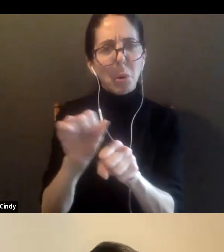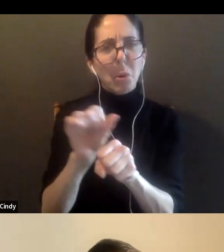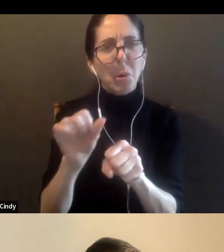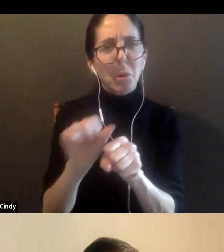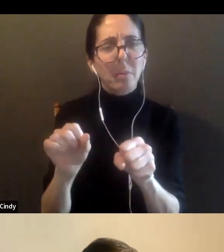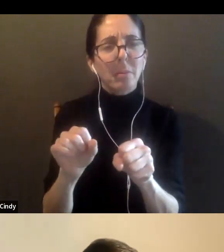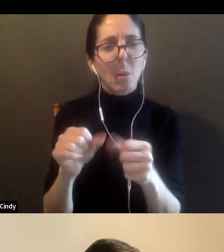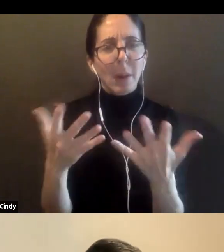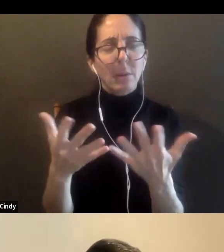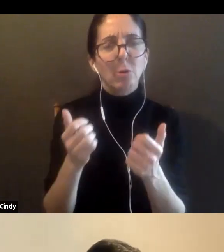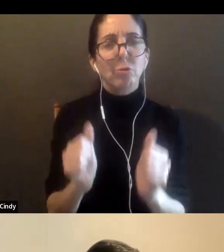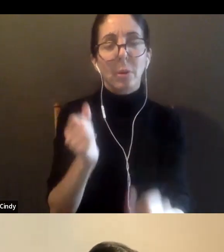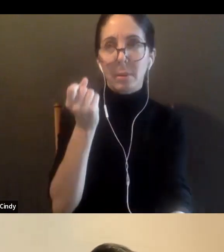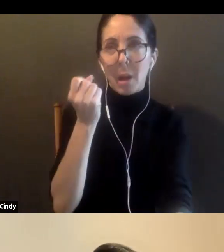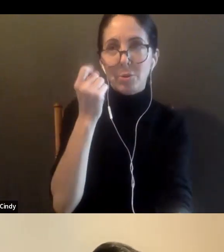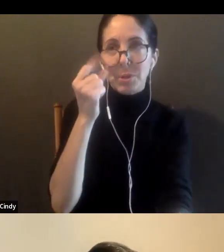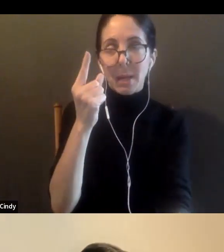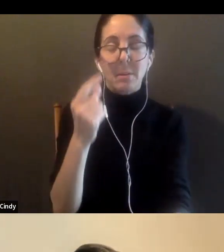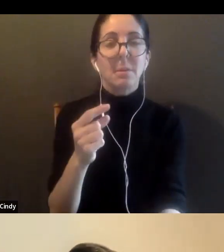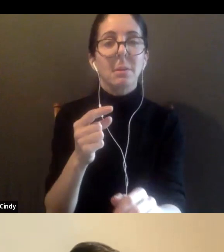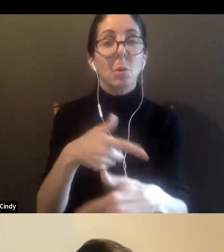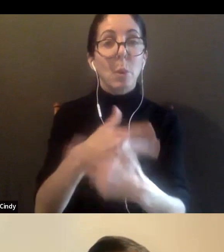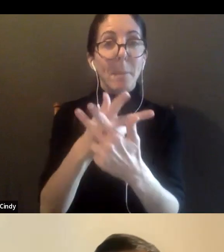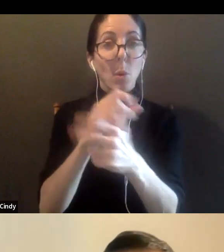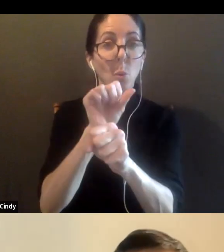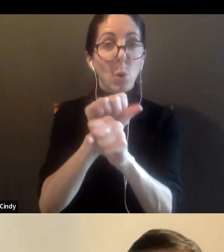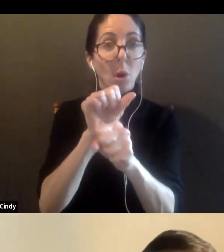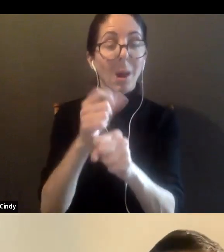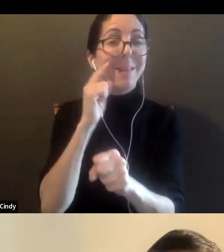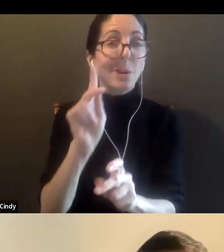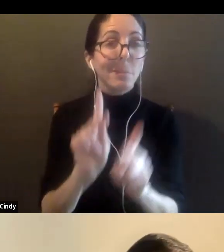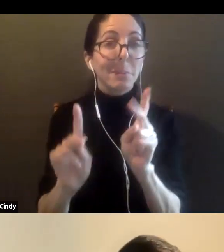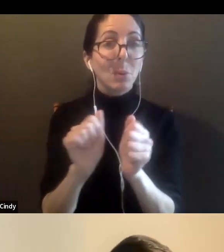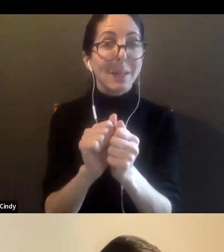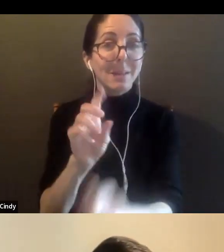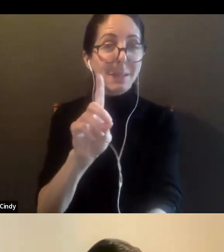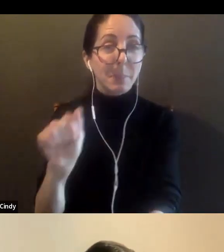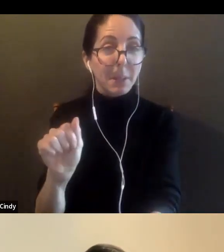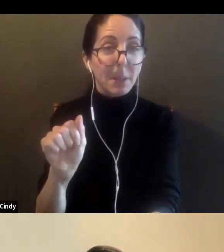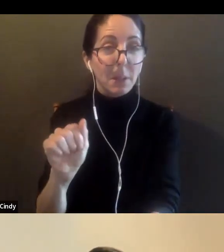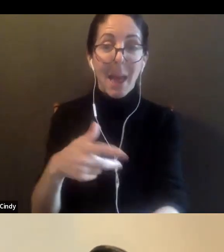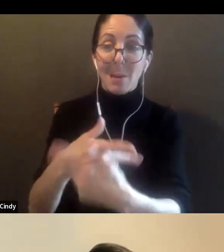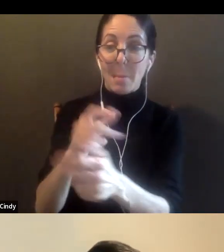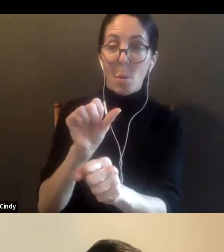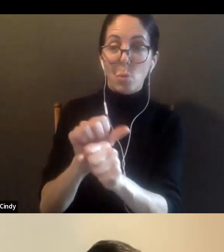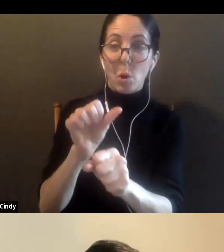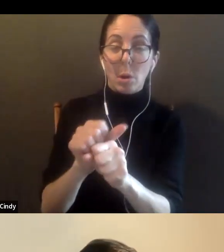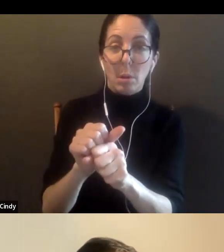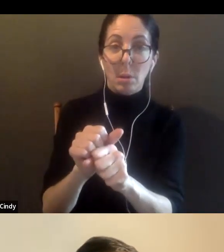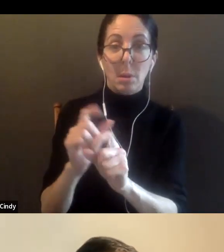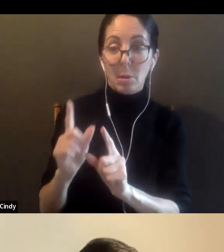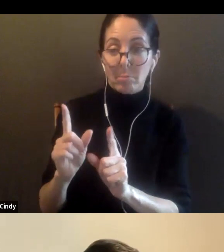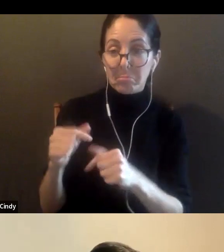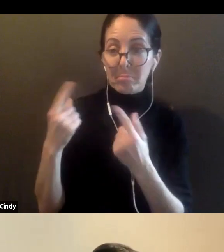of understanding remote work for workers with disabilities and what remote work has been like during the pandemic.